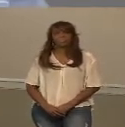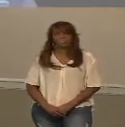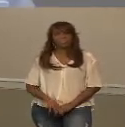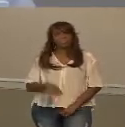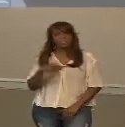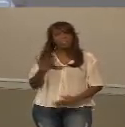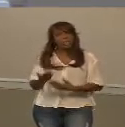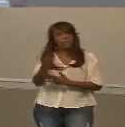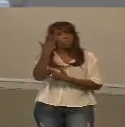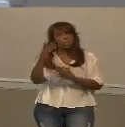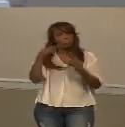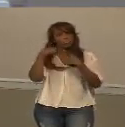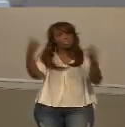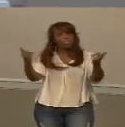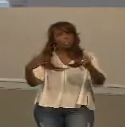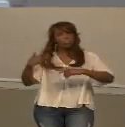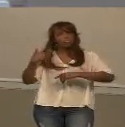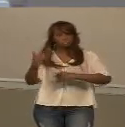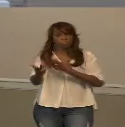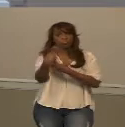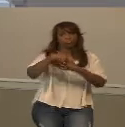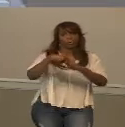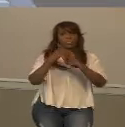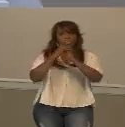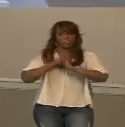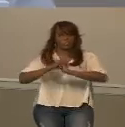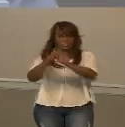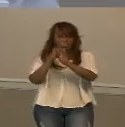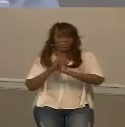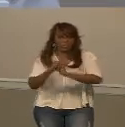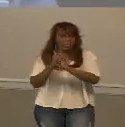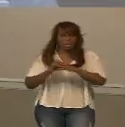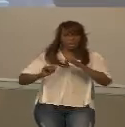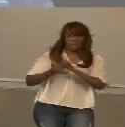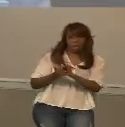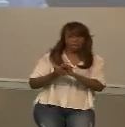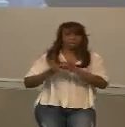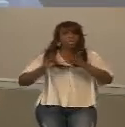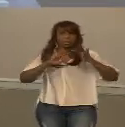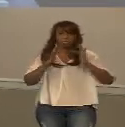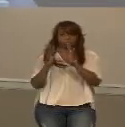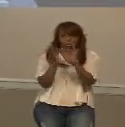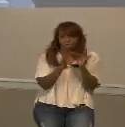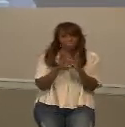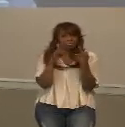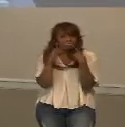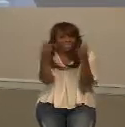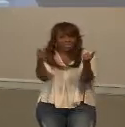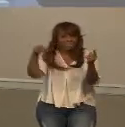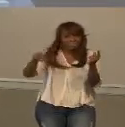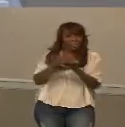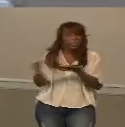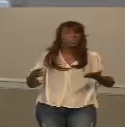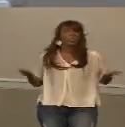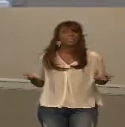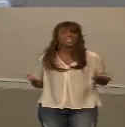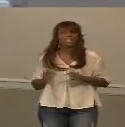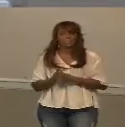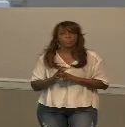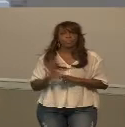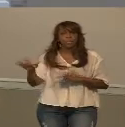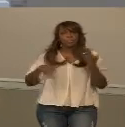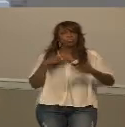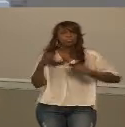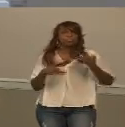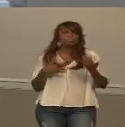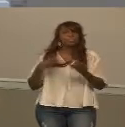Good morning to everyone around the country joining our worship services through streaming. Our announcements for this week. The Stir Up the